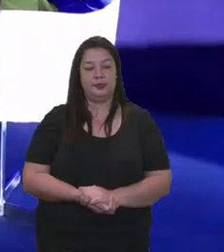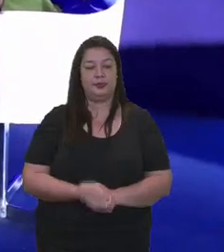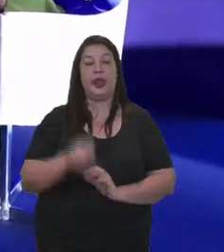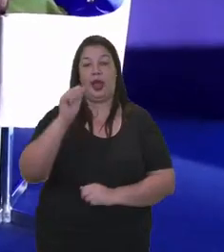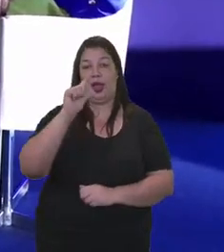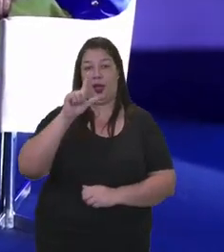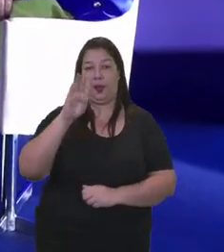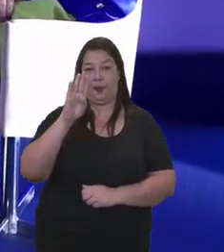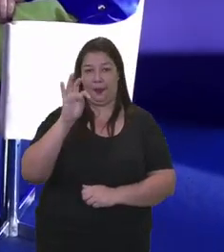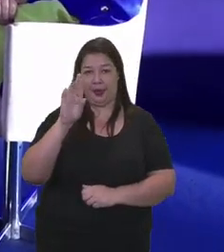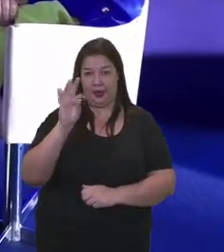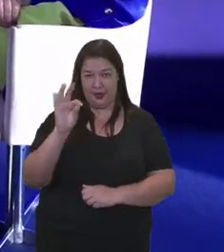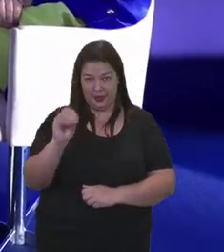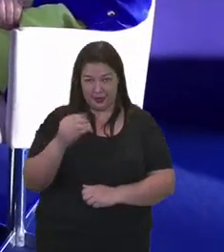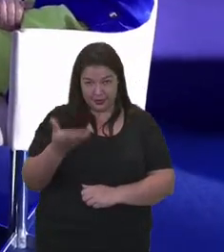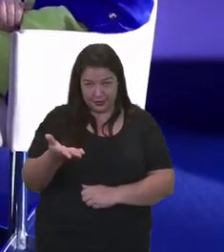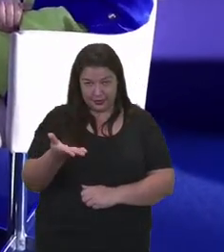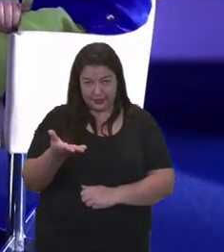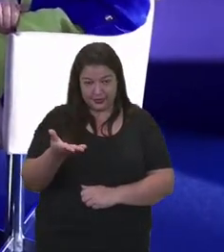Albert.